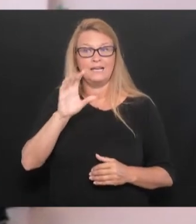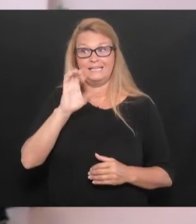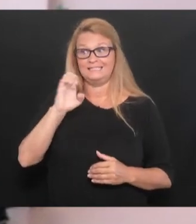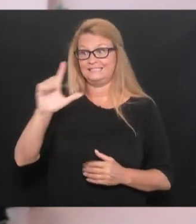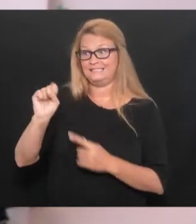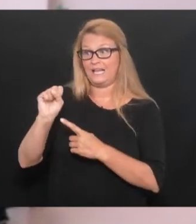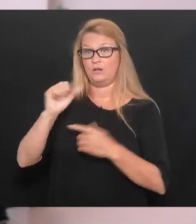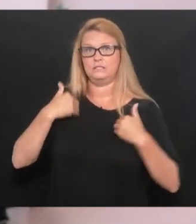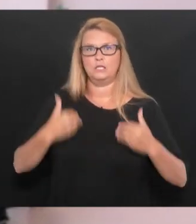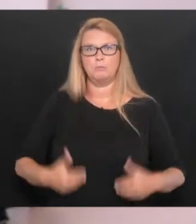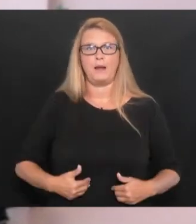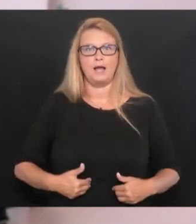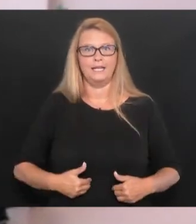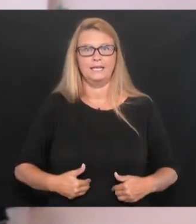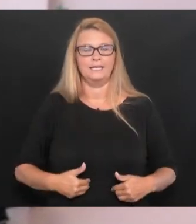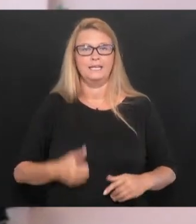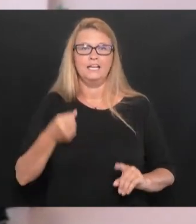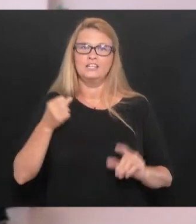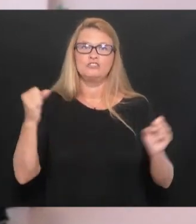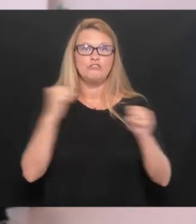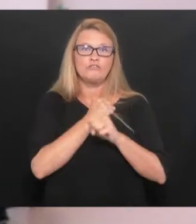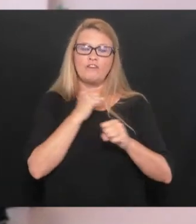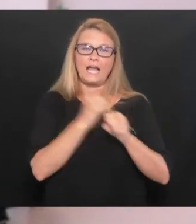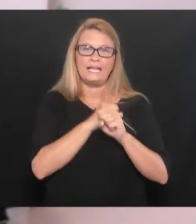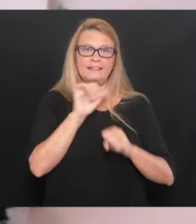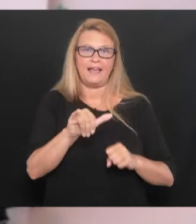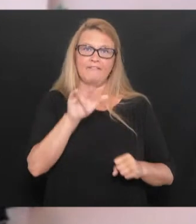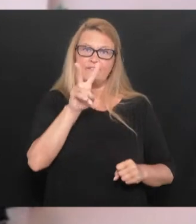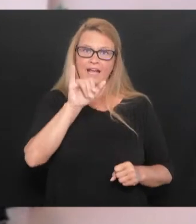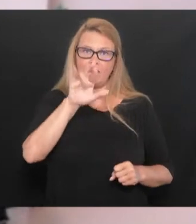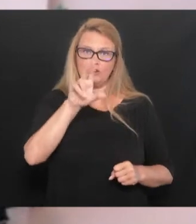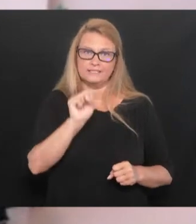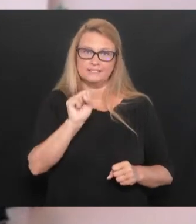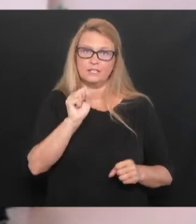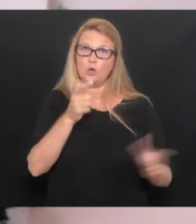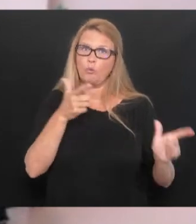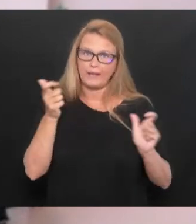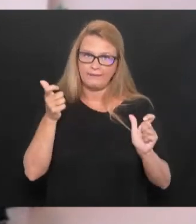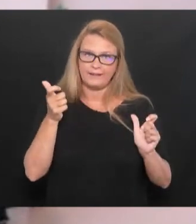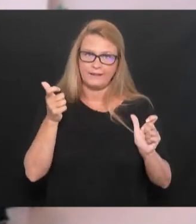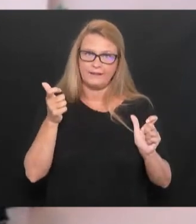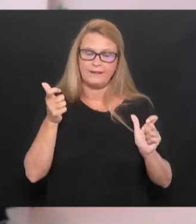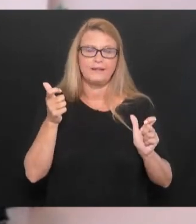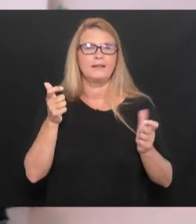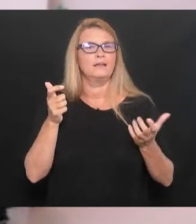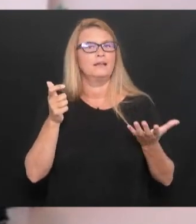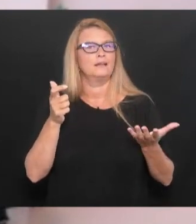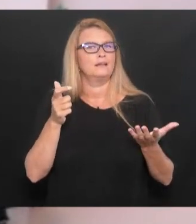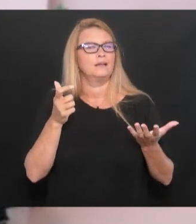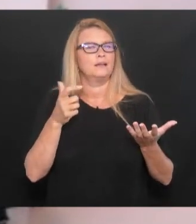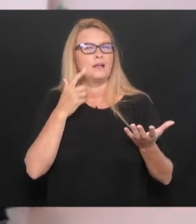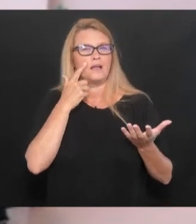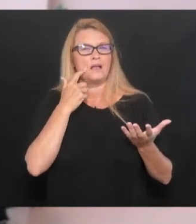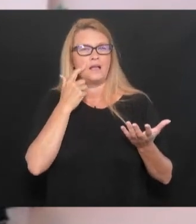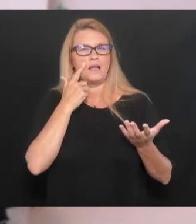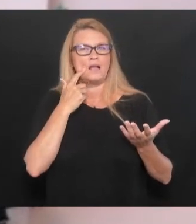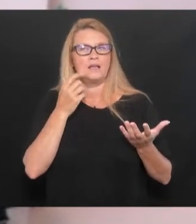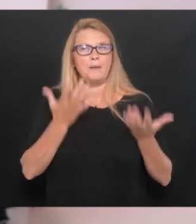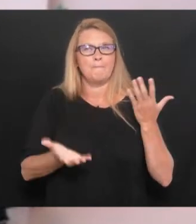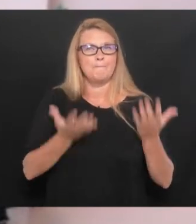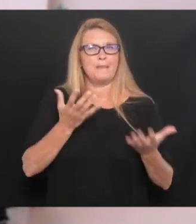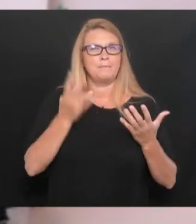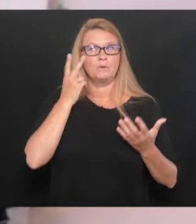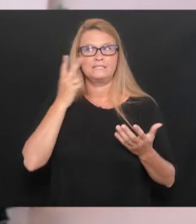gain entry. And so some thought is that the reason why there may not be as much difference or no difference